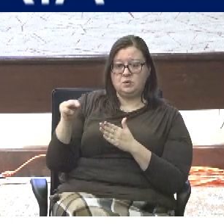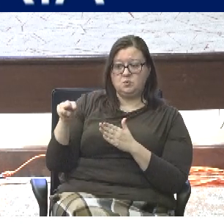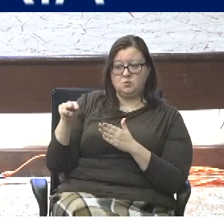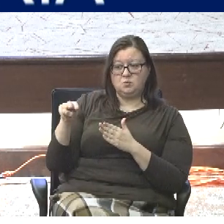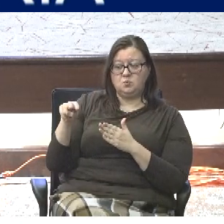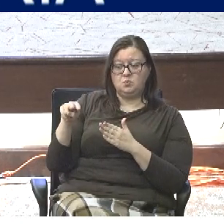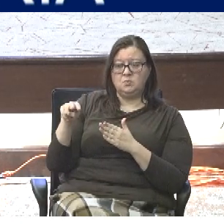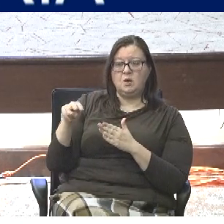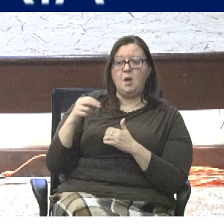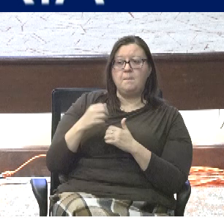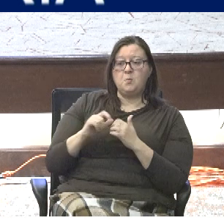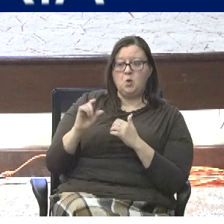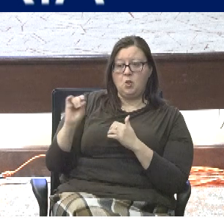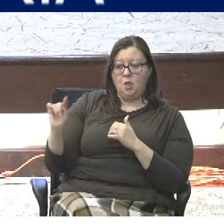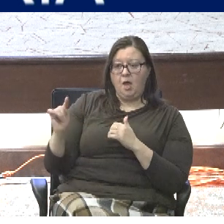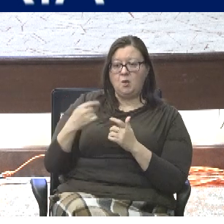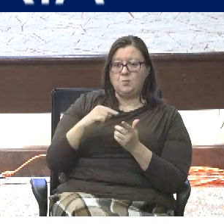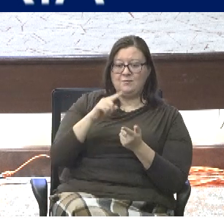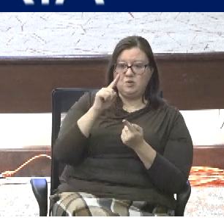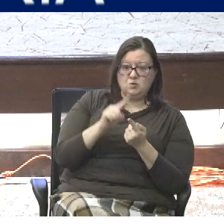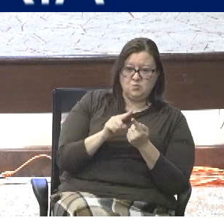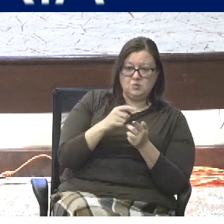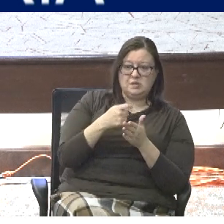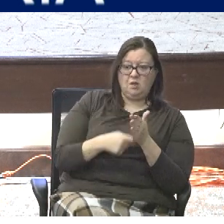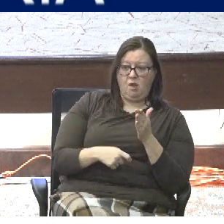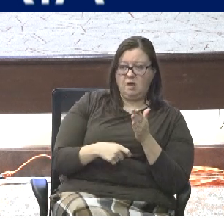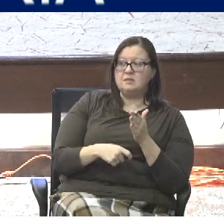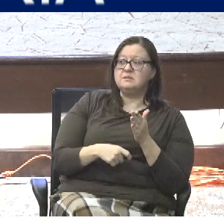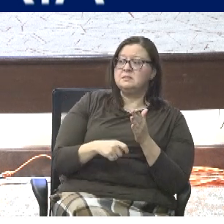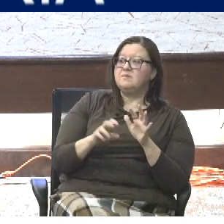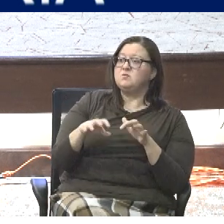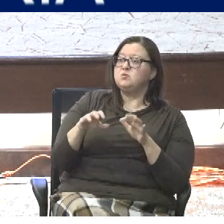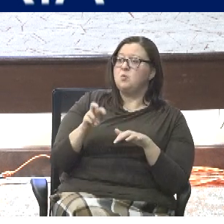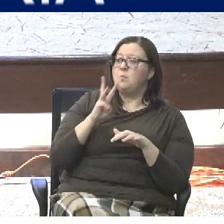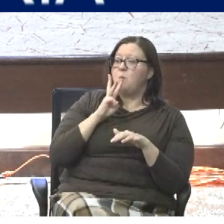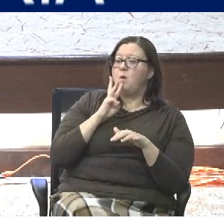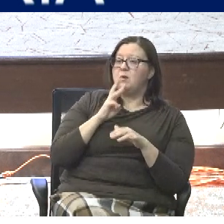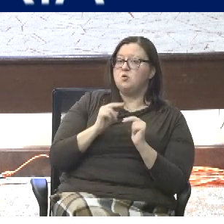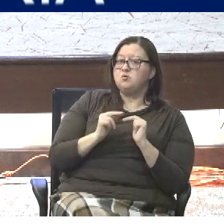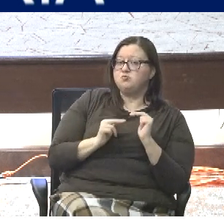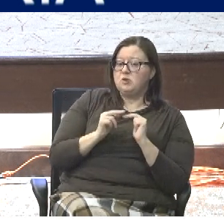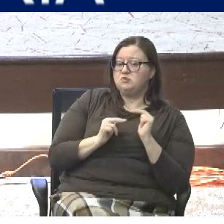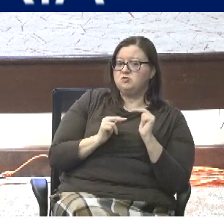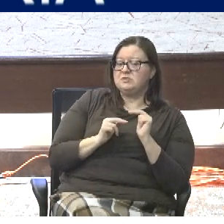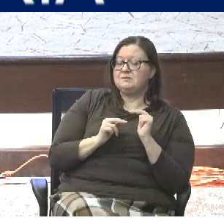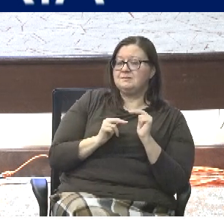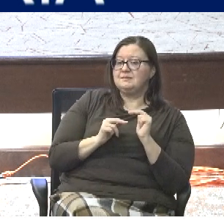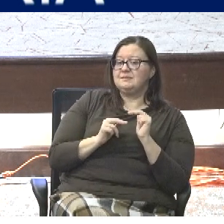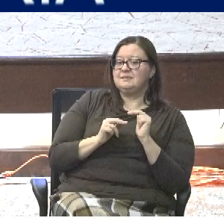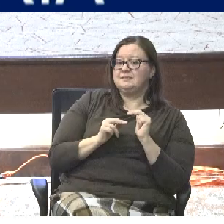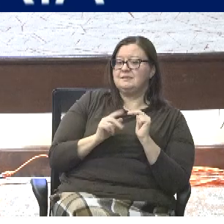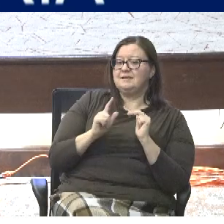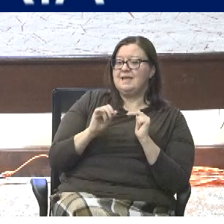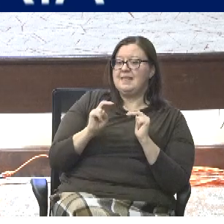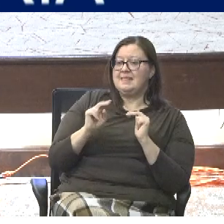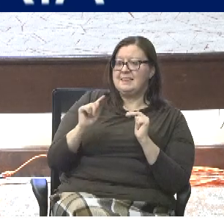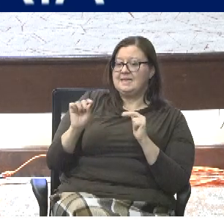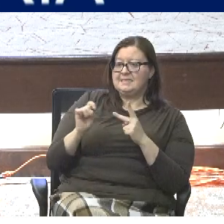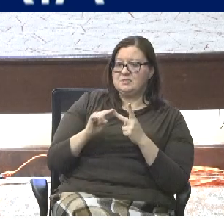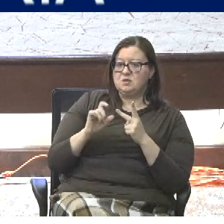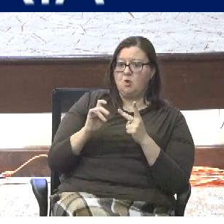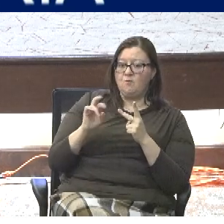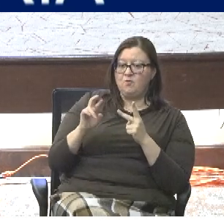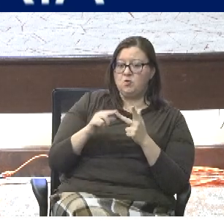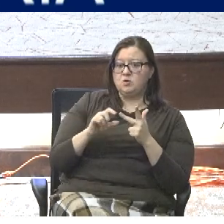$19,122 per lot. So we've actually reduced the cost of the stormwater construction, the inlets, the culverts, the storm